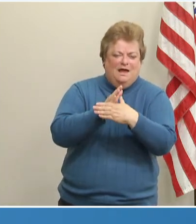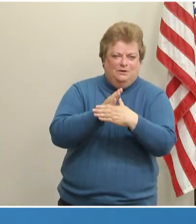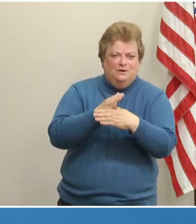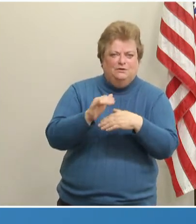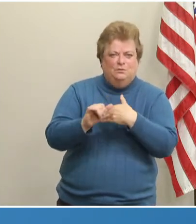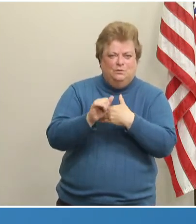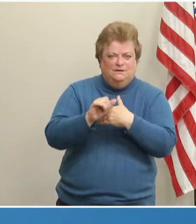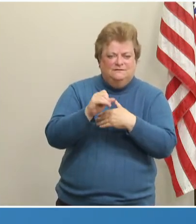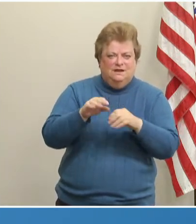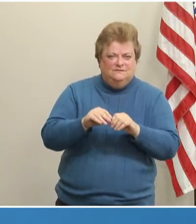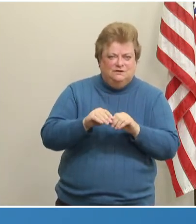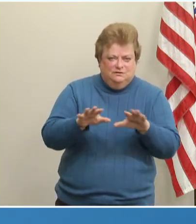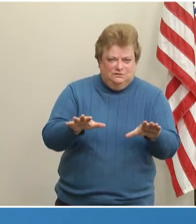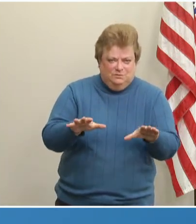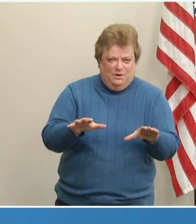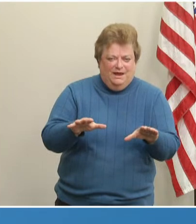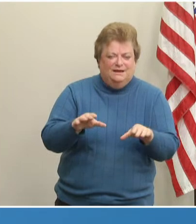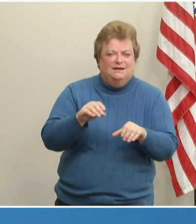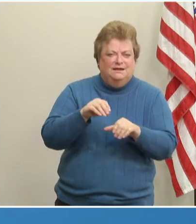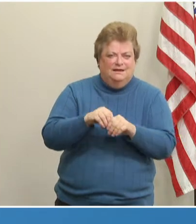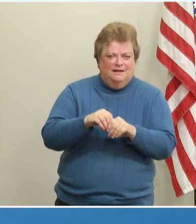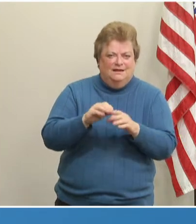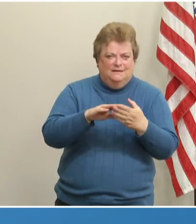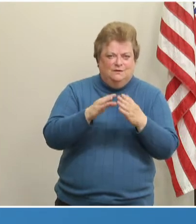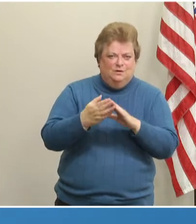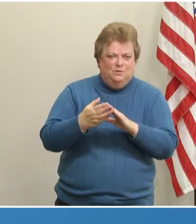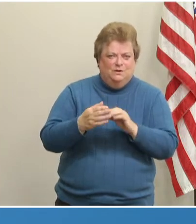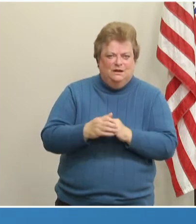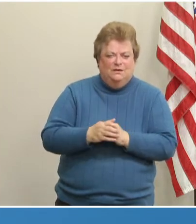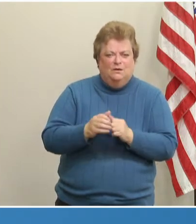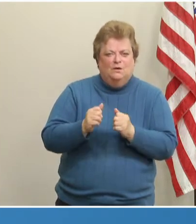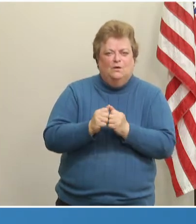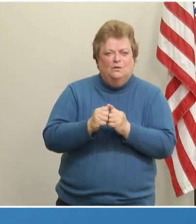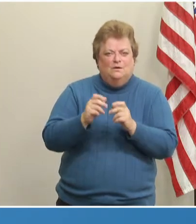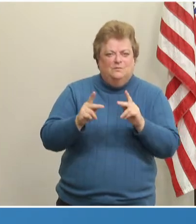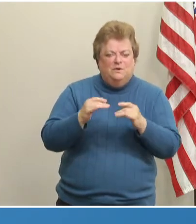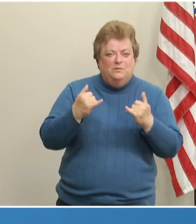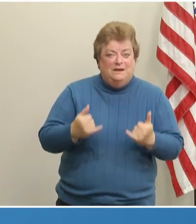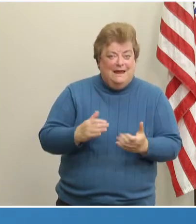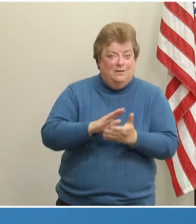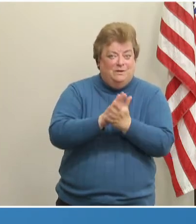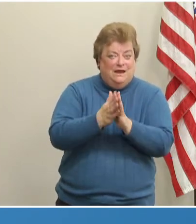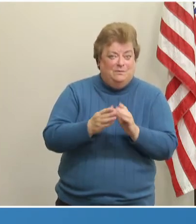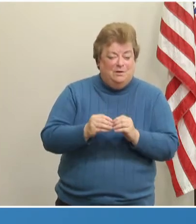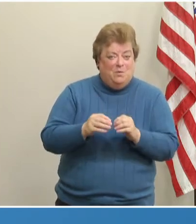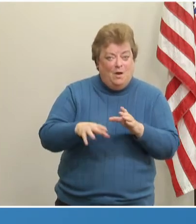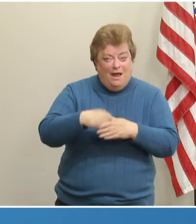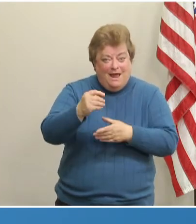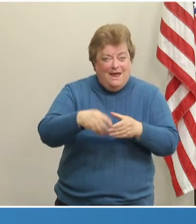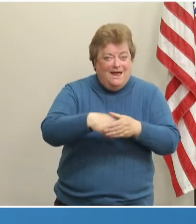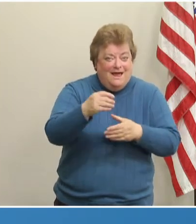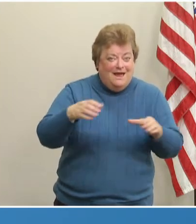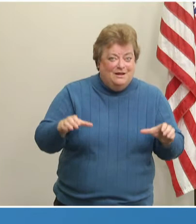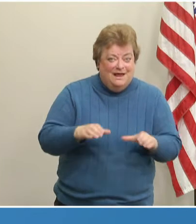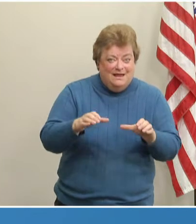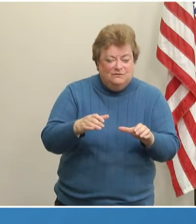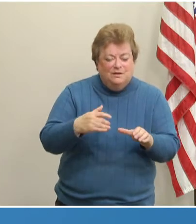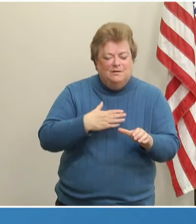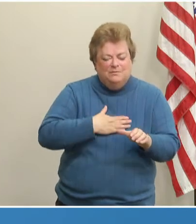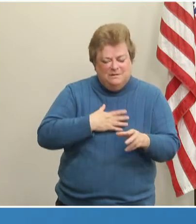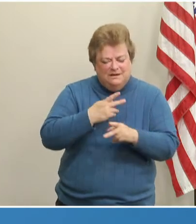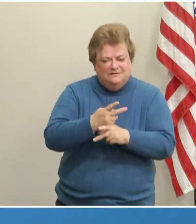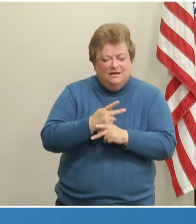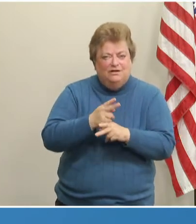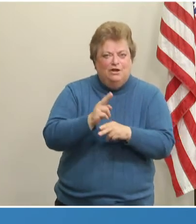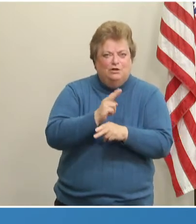spread and impact in the community. With people becoming more active, we encourage everyone to maintain caution and wear masks